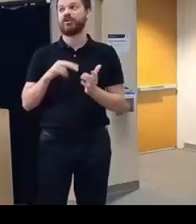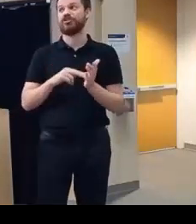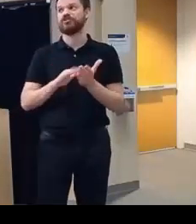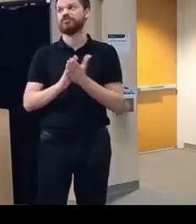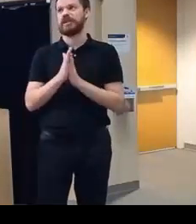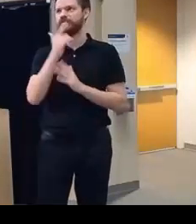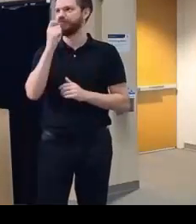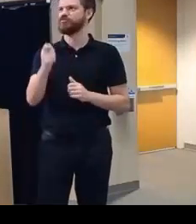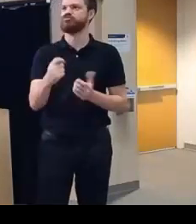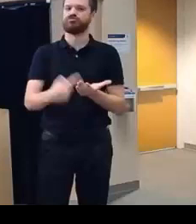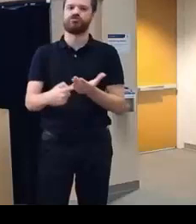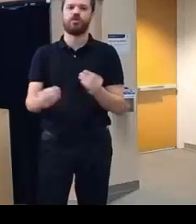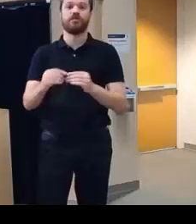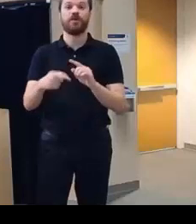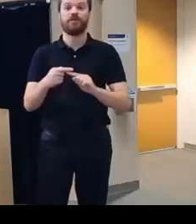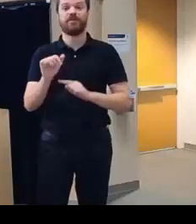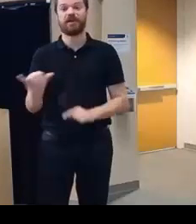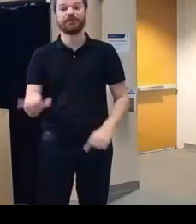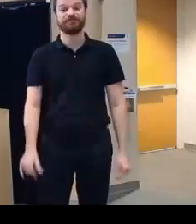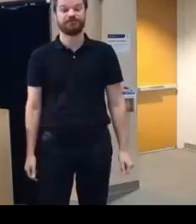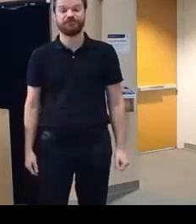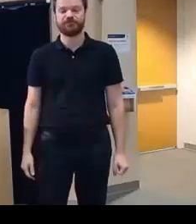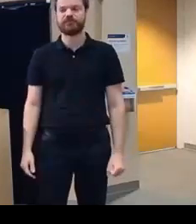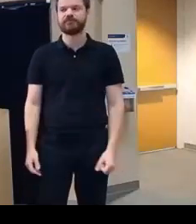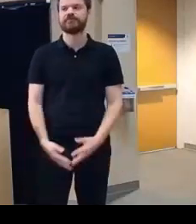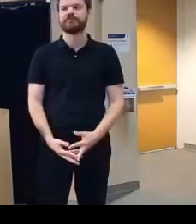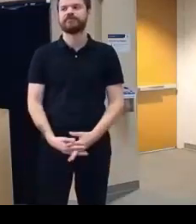interested in talking about more about that too.